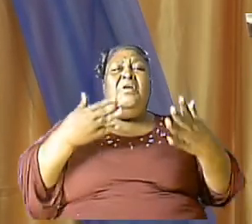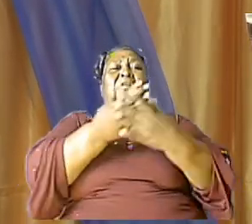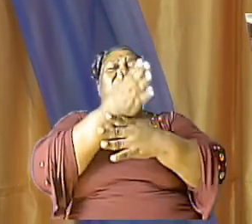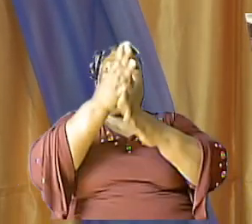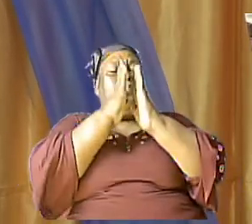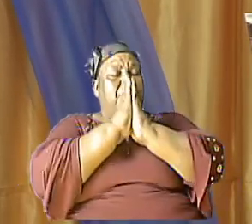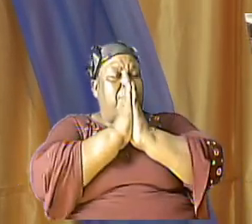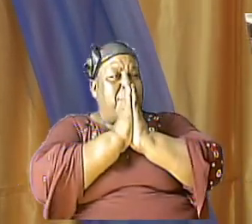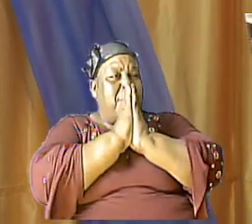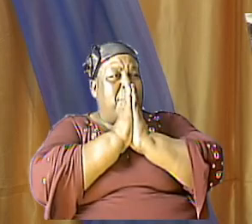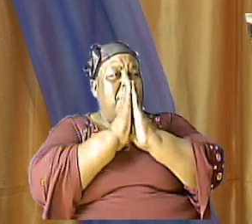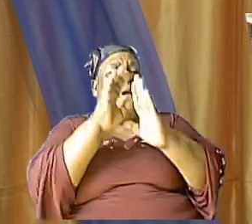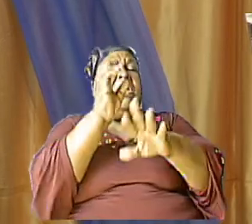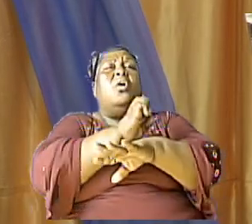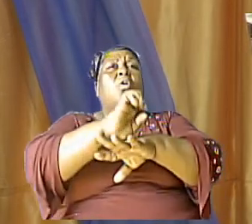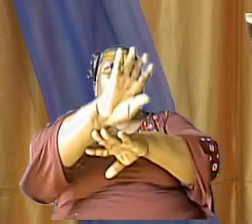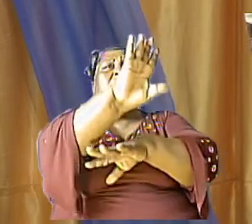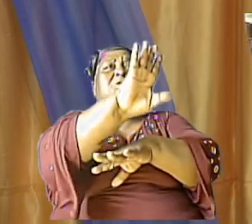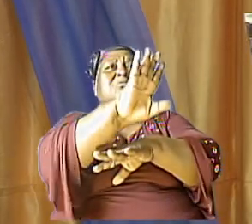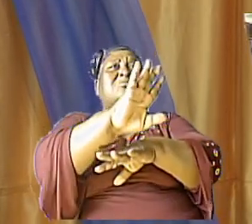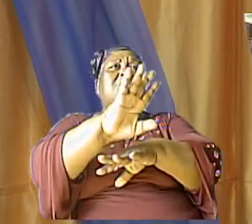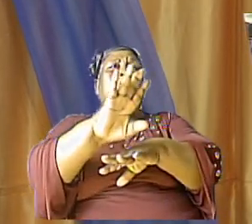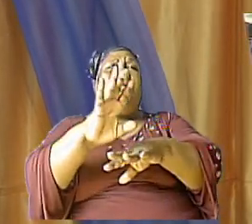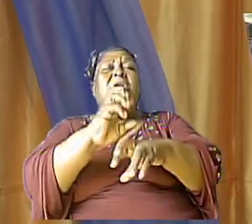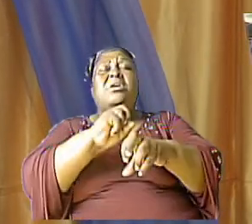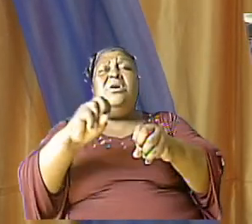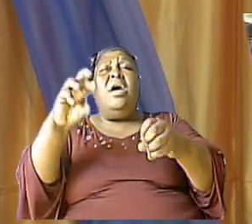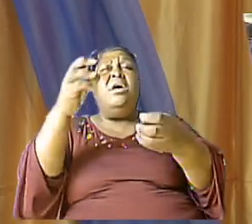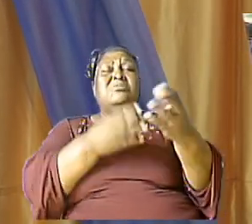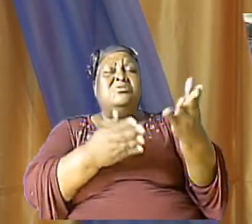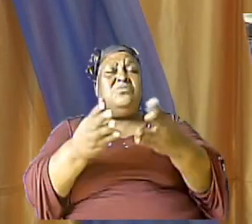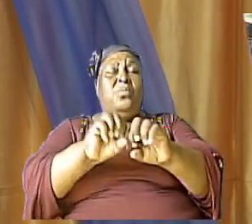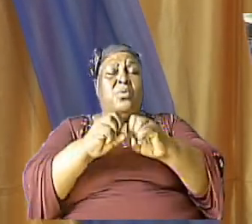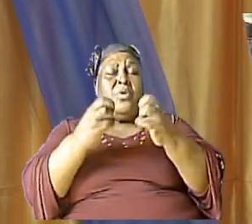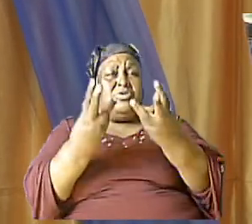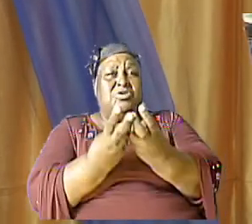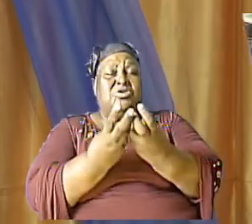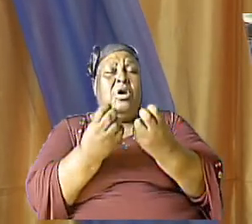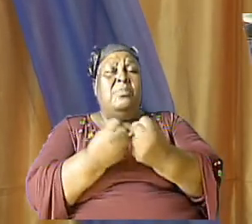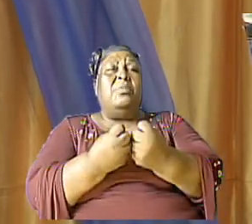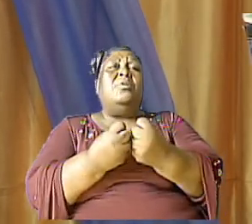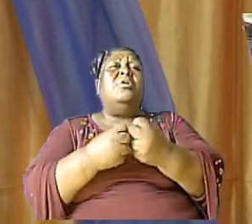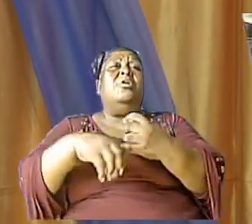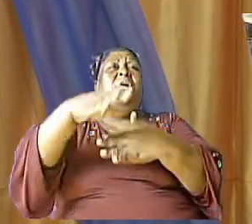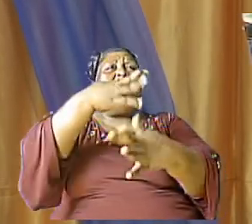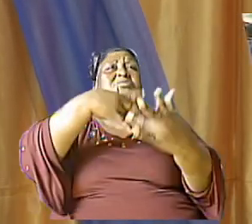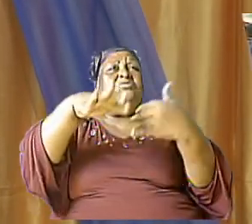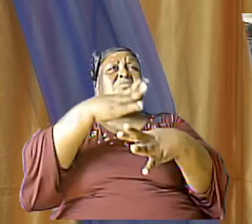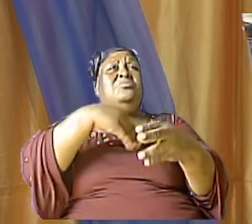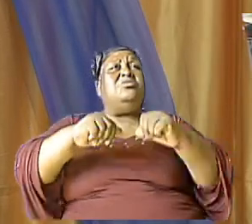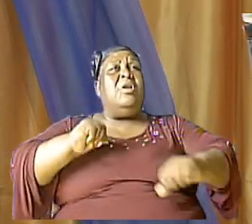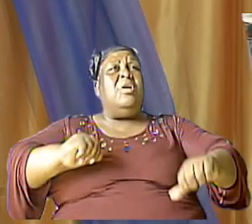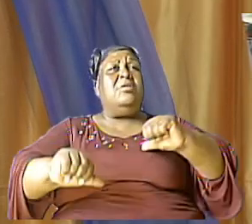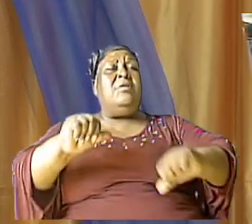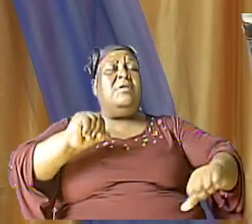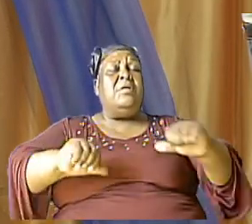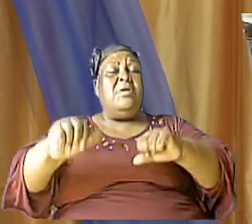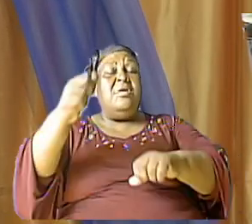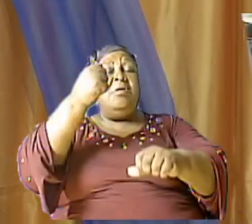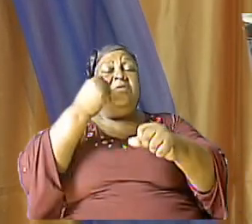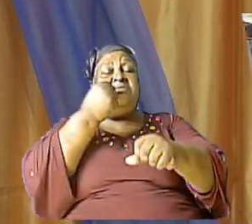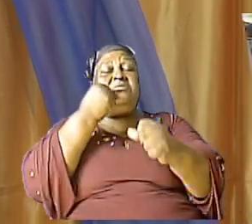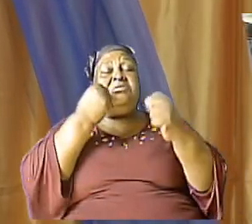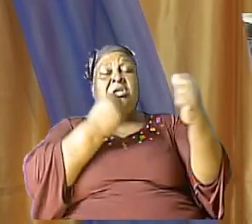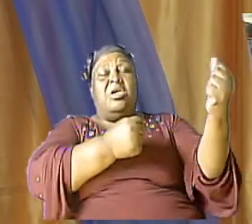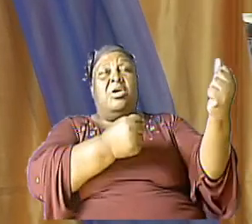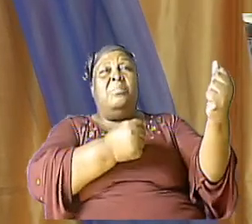prayer, counseling, seminars, and social activities. To be stable and responsible